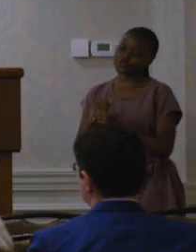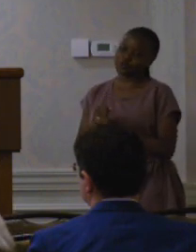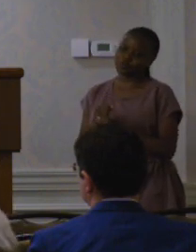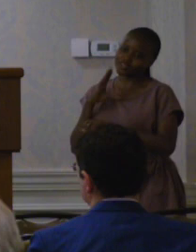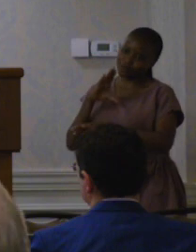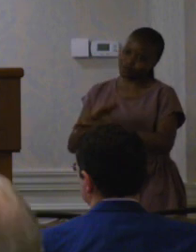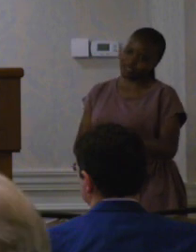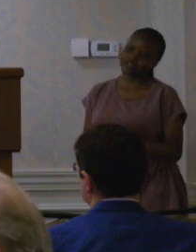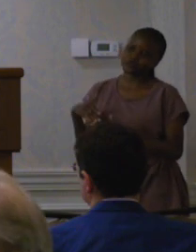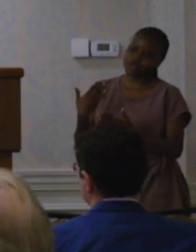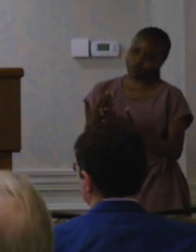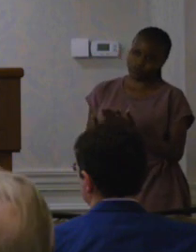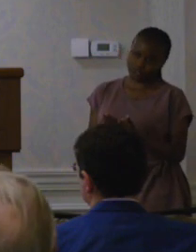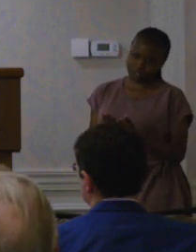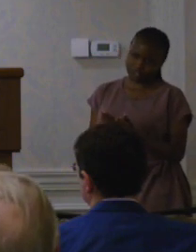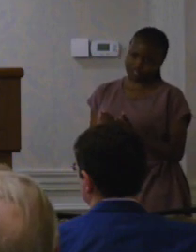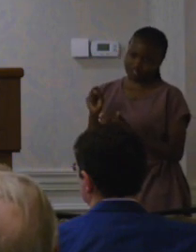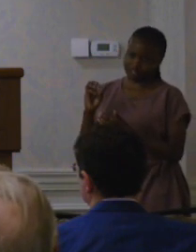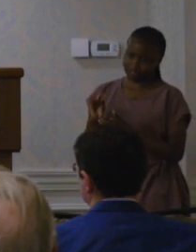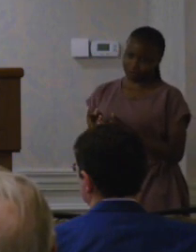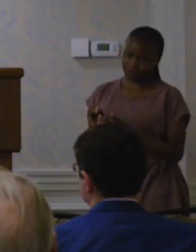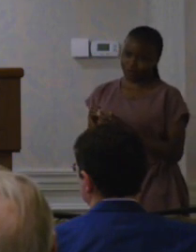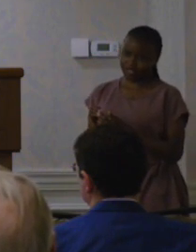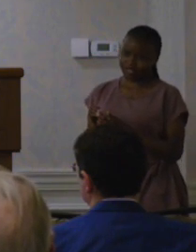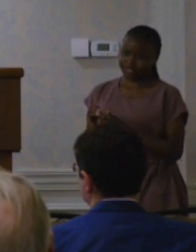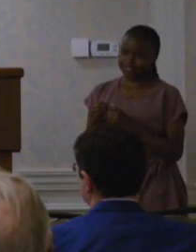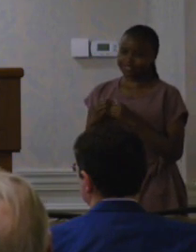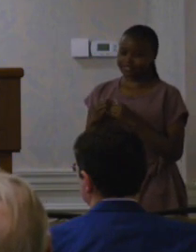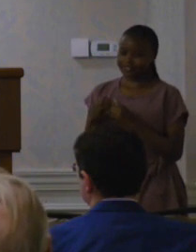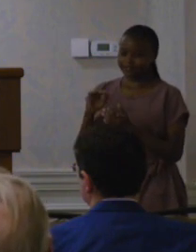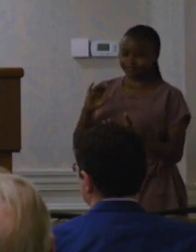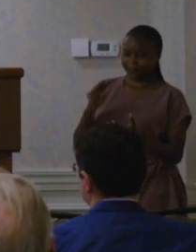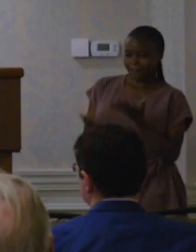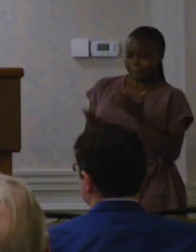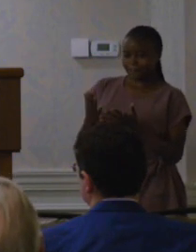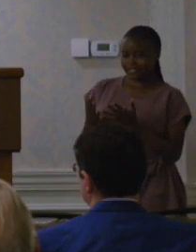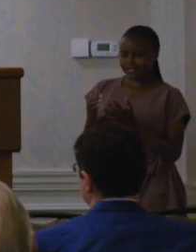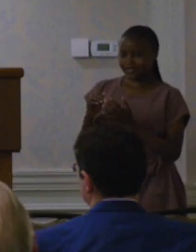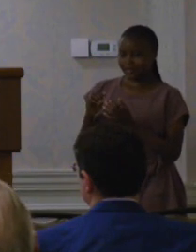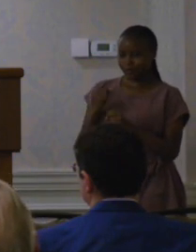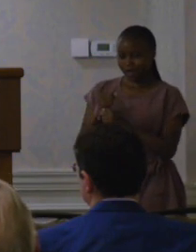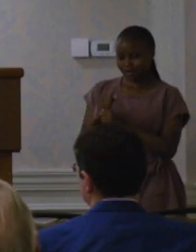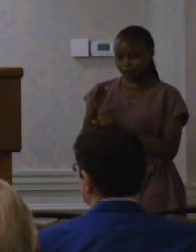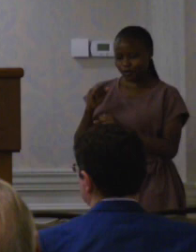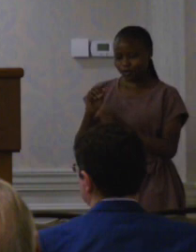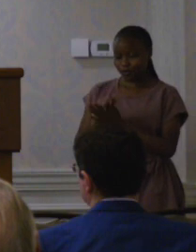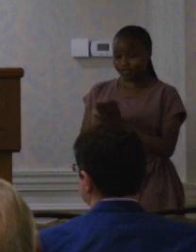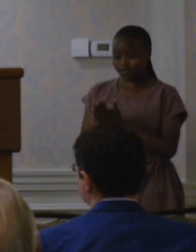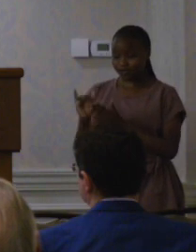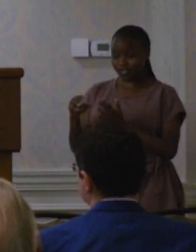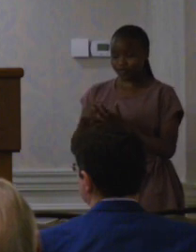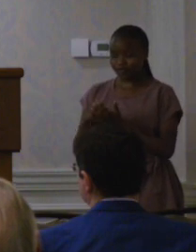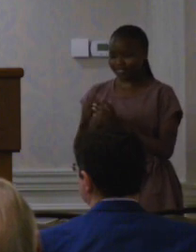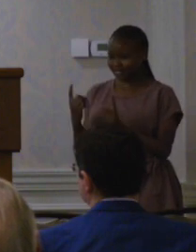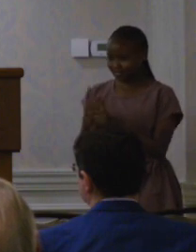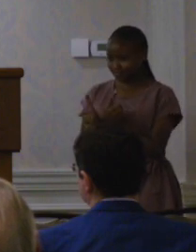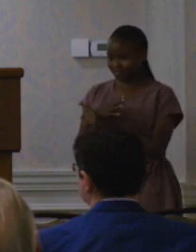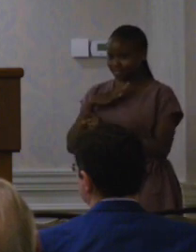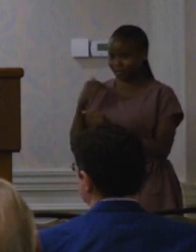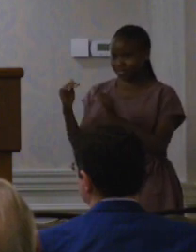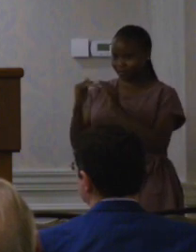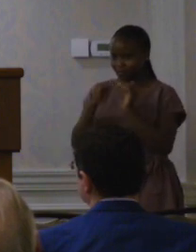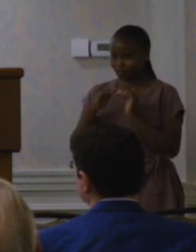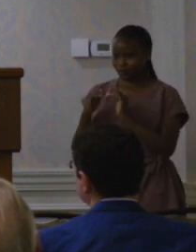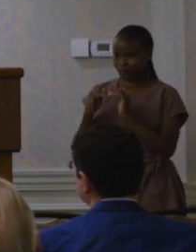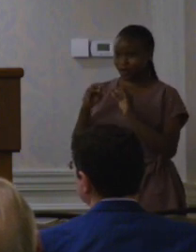they could reach. And so it's a very, you know, tackling motivation in that context, of course, is very different. I do want to be fair to the